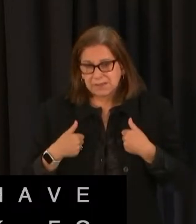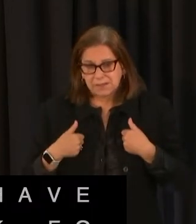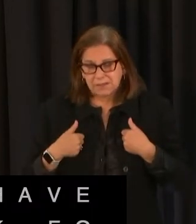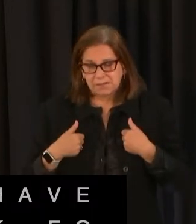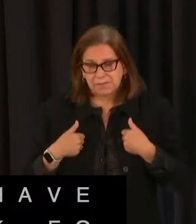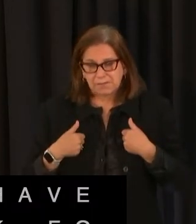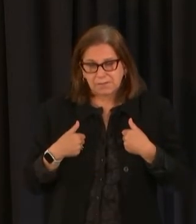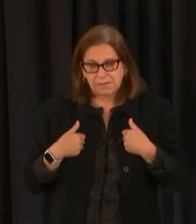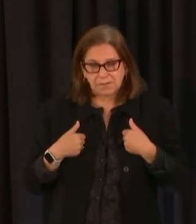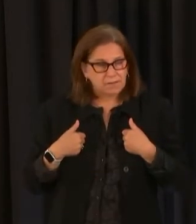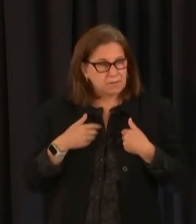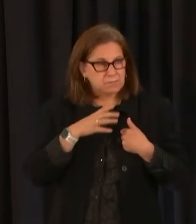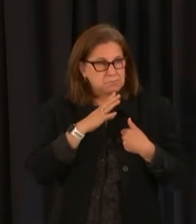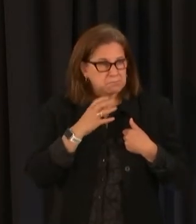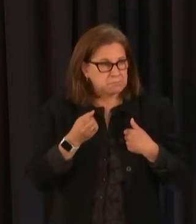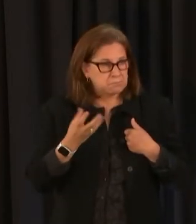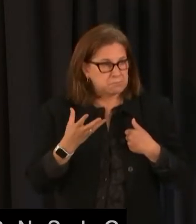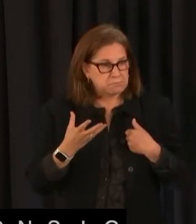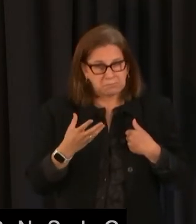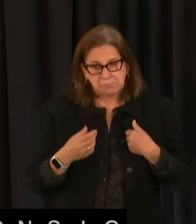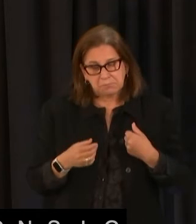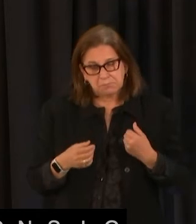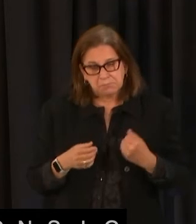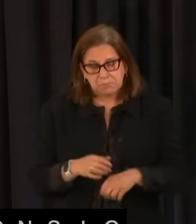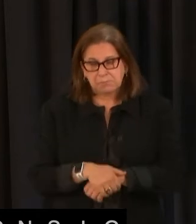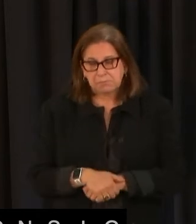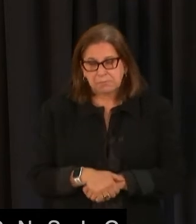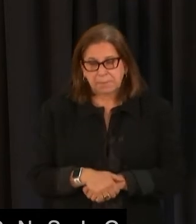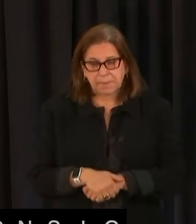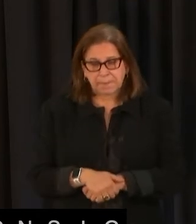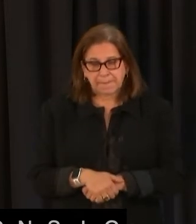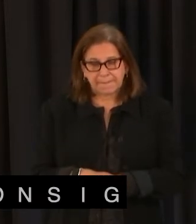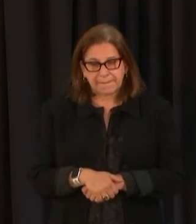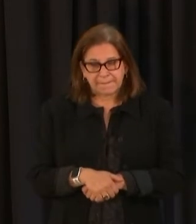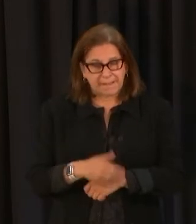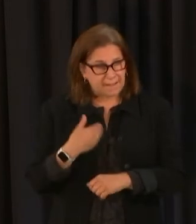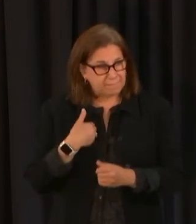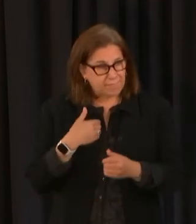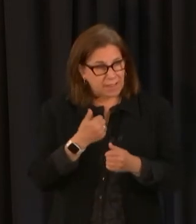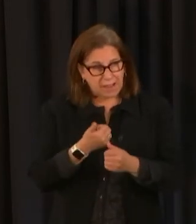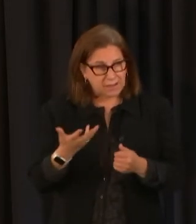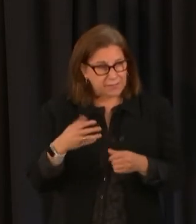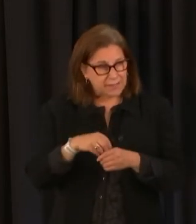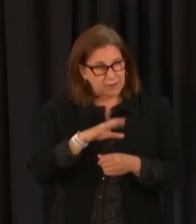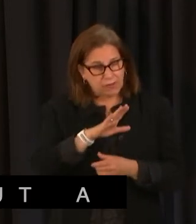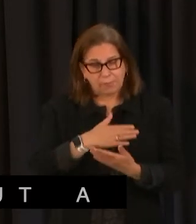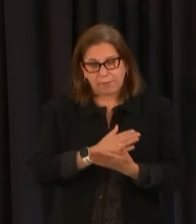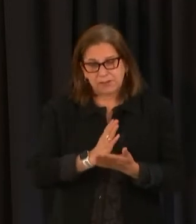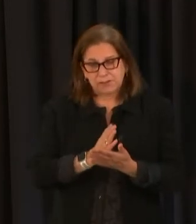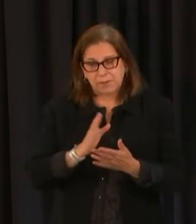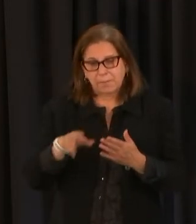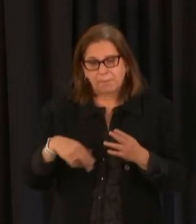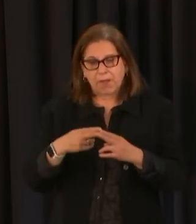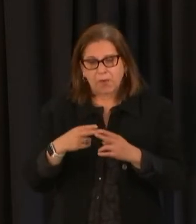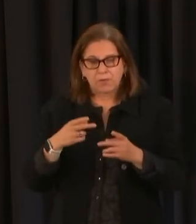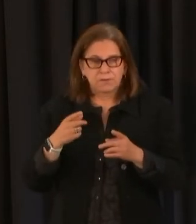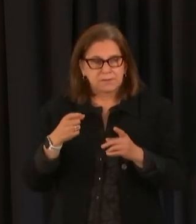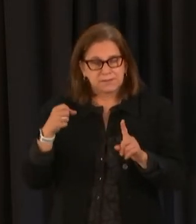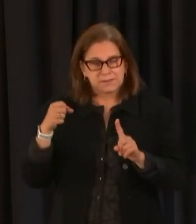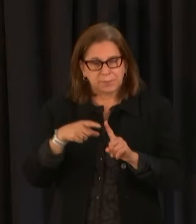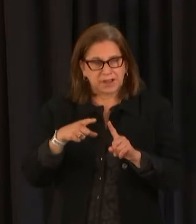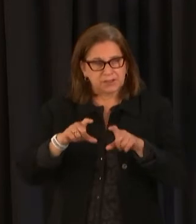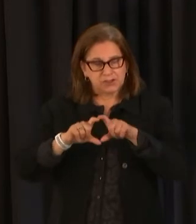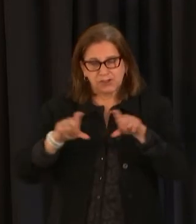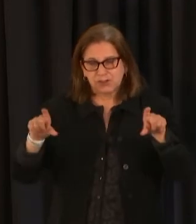talk about an amount. As you draw up the budget, do you have any thoughts about possibly giving district